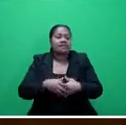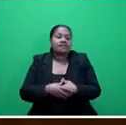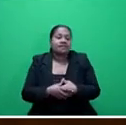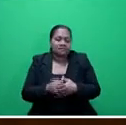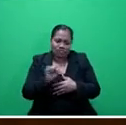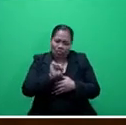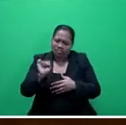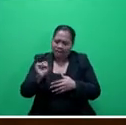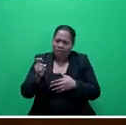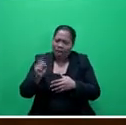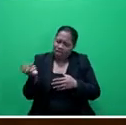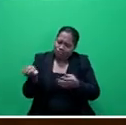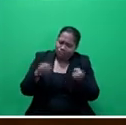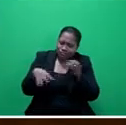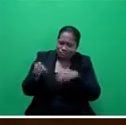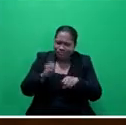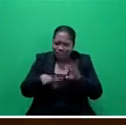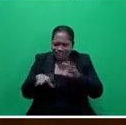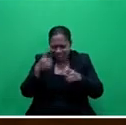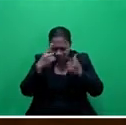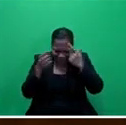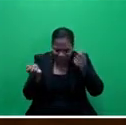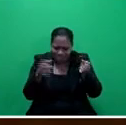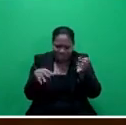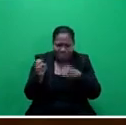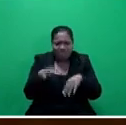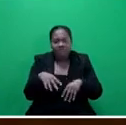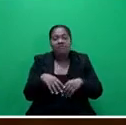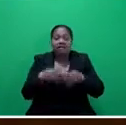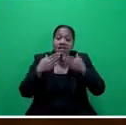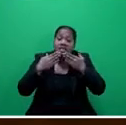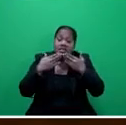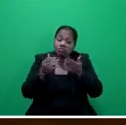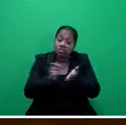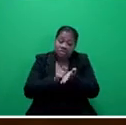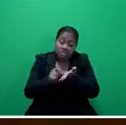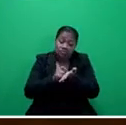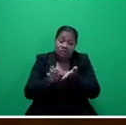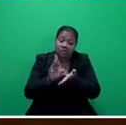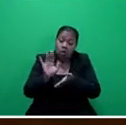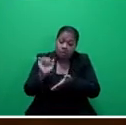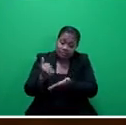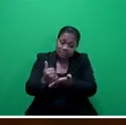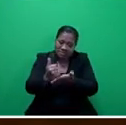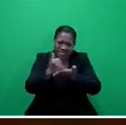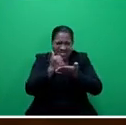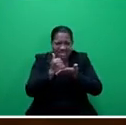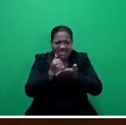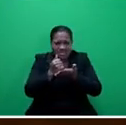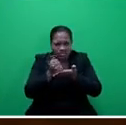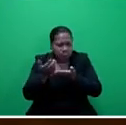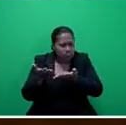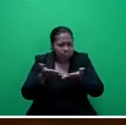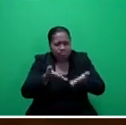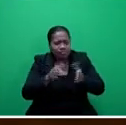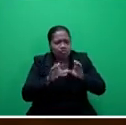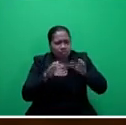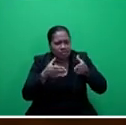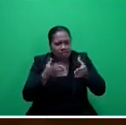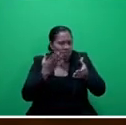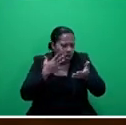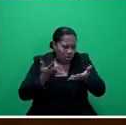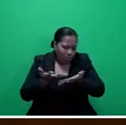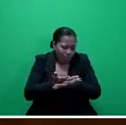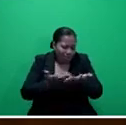their contributions. Finally, I thank the Secretariat for the assistance provided during the committee's deliberation.